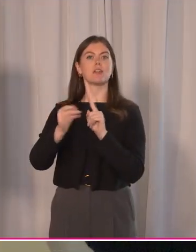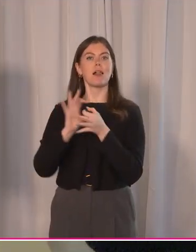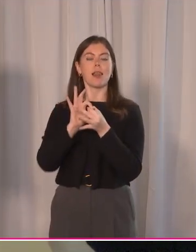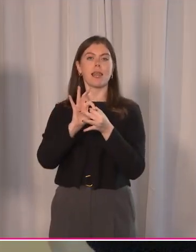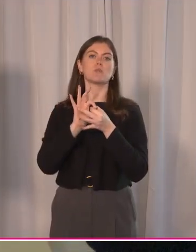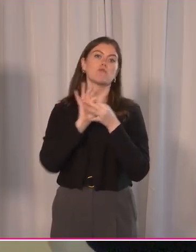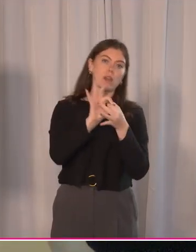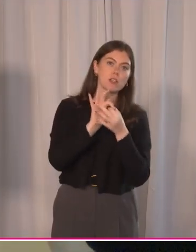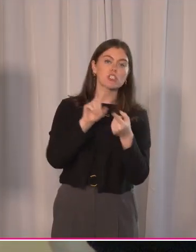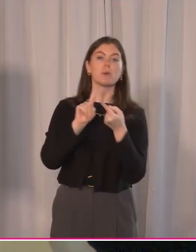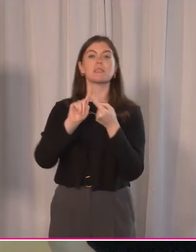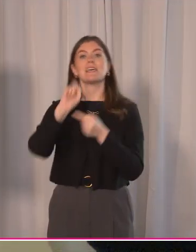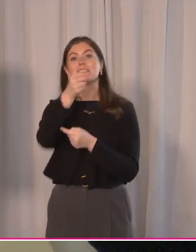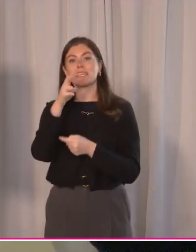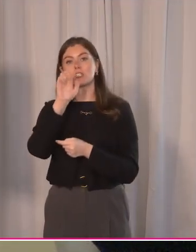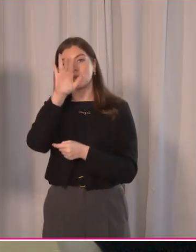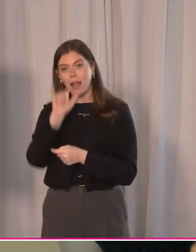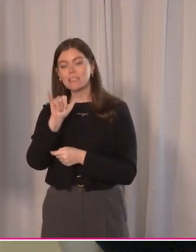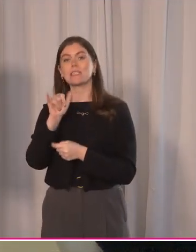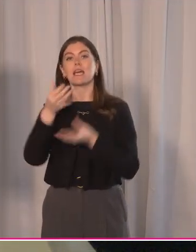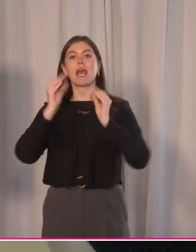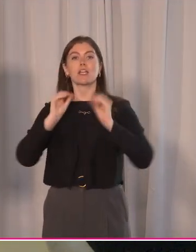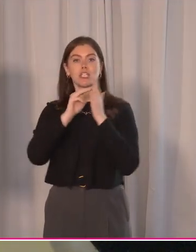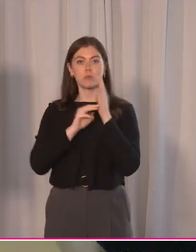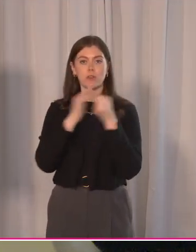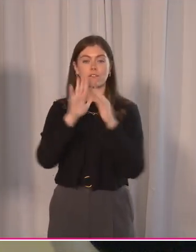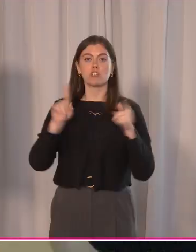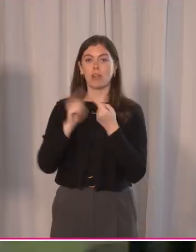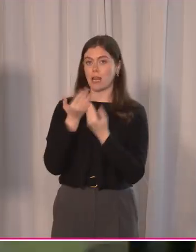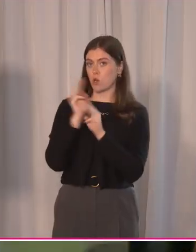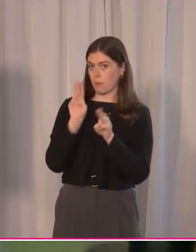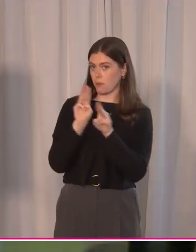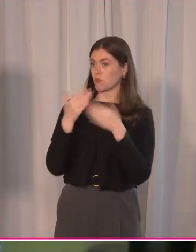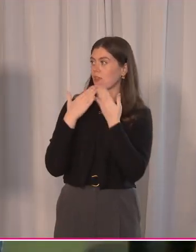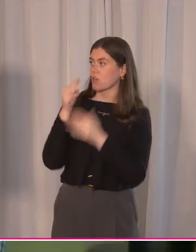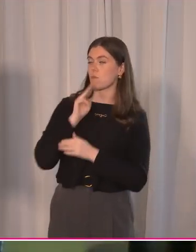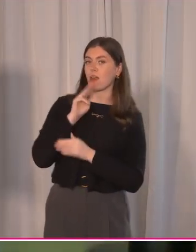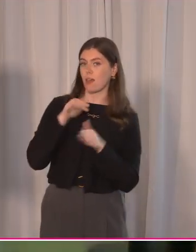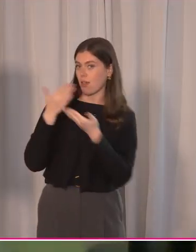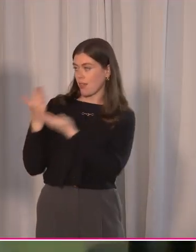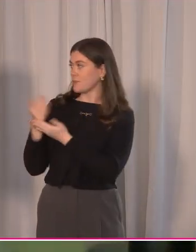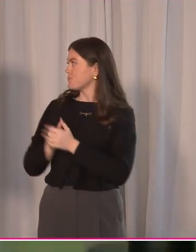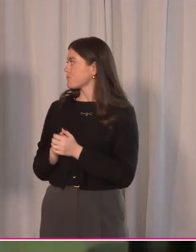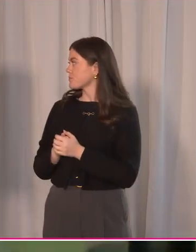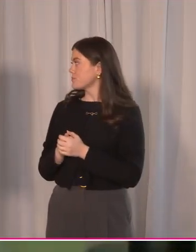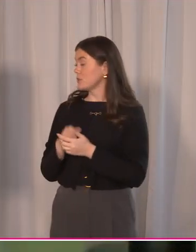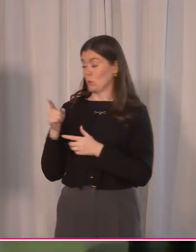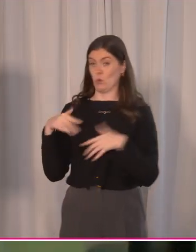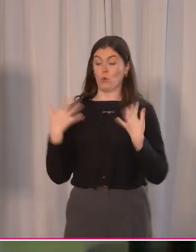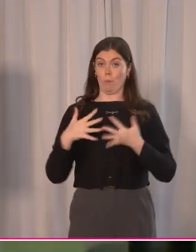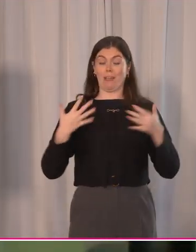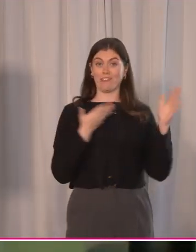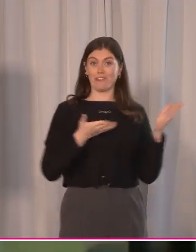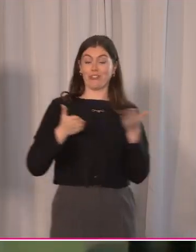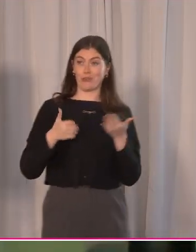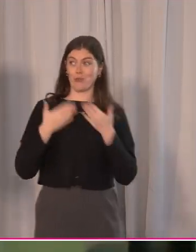and sexuality education programs for children and young people. So thank you, Michael. That was some introduction. Thank you very